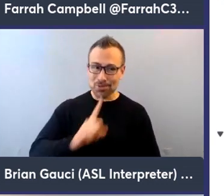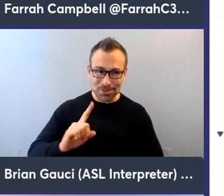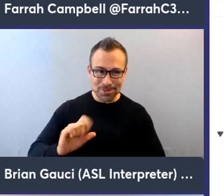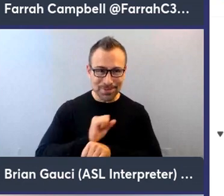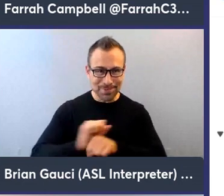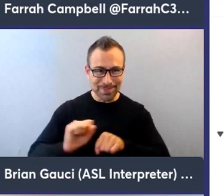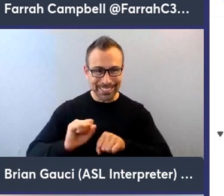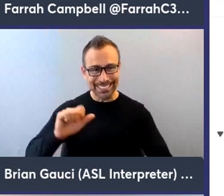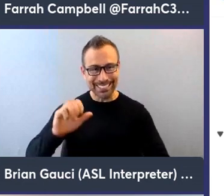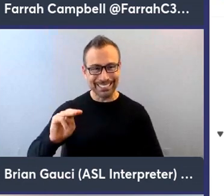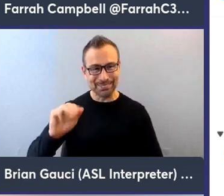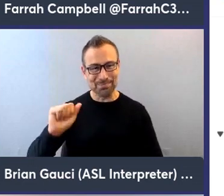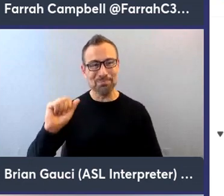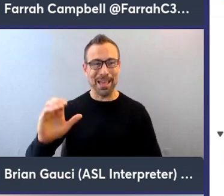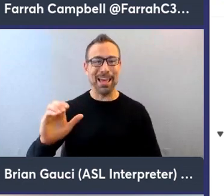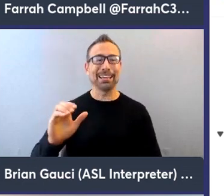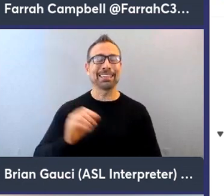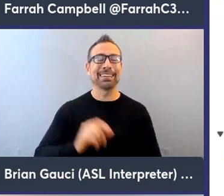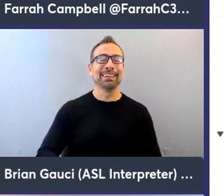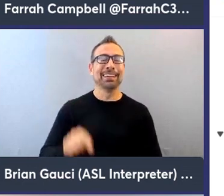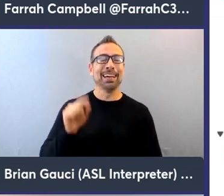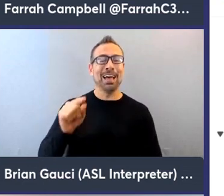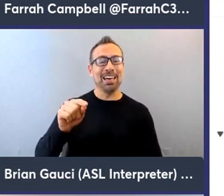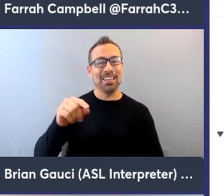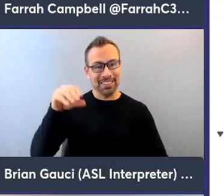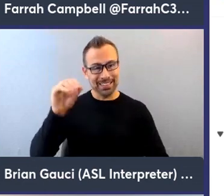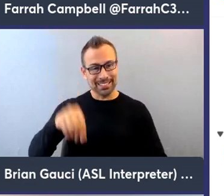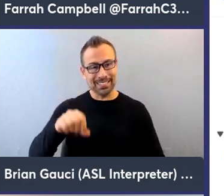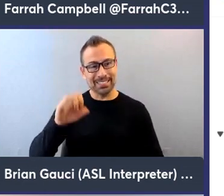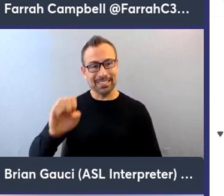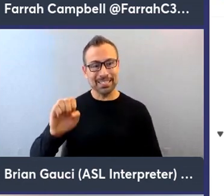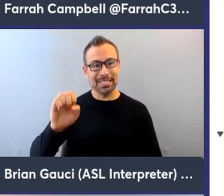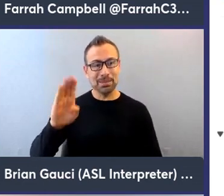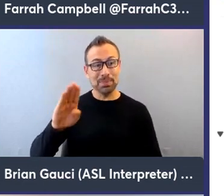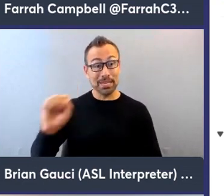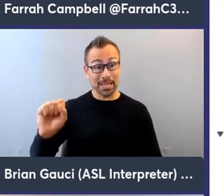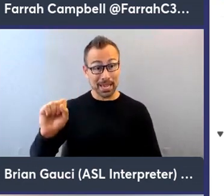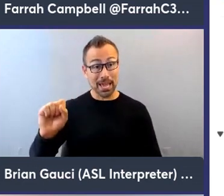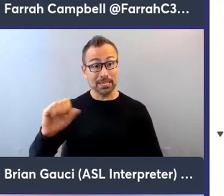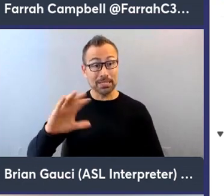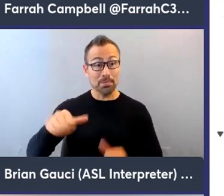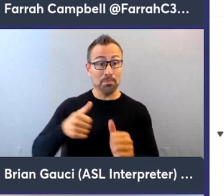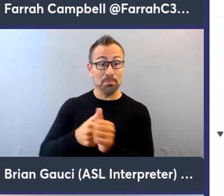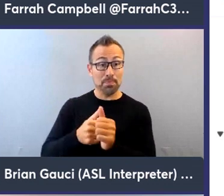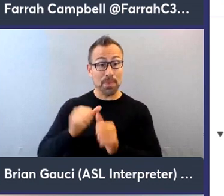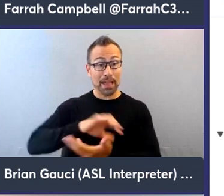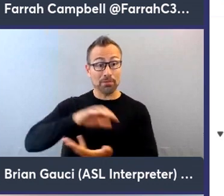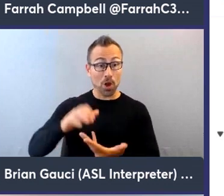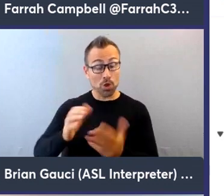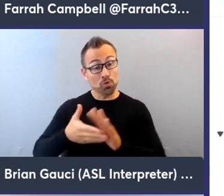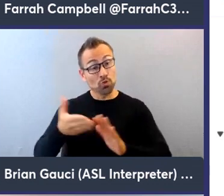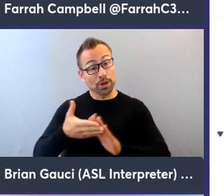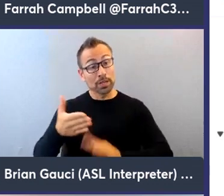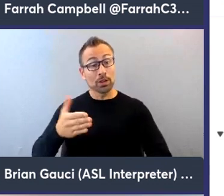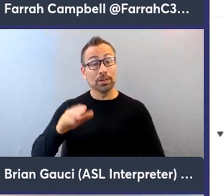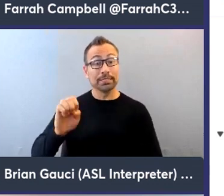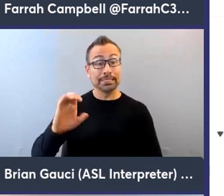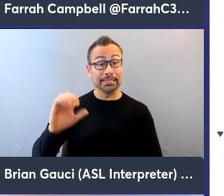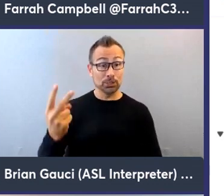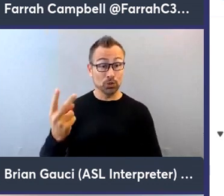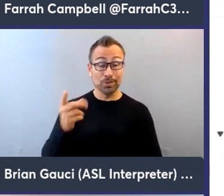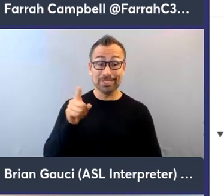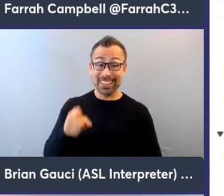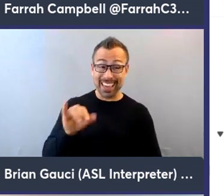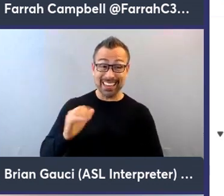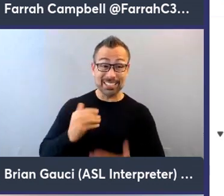Mac. Yep, and this is an EBS backed volume running on EC2. So that's our new EC2 M1